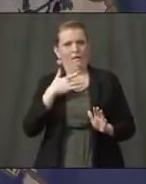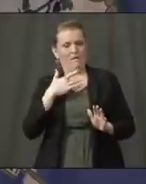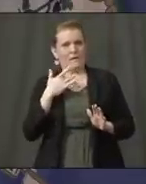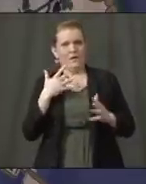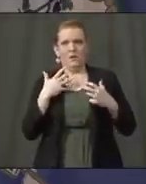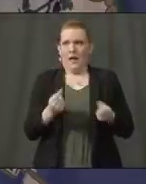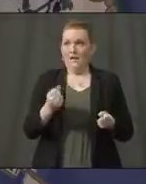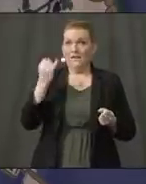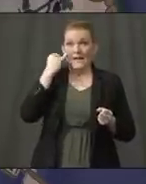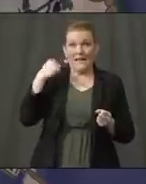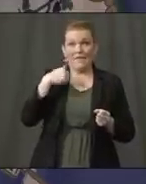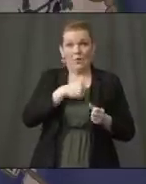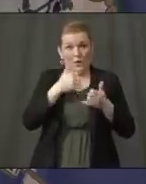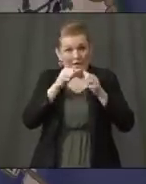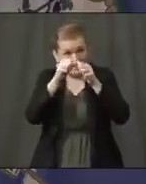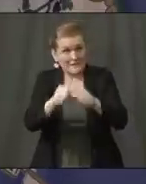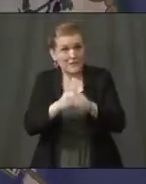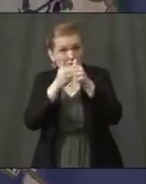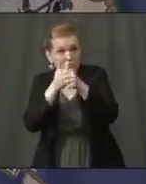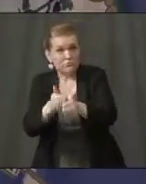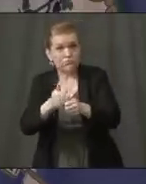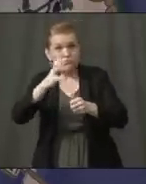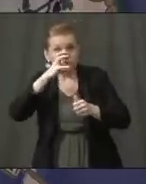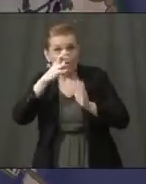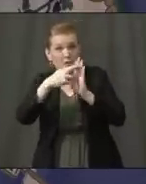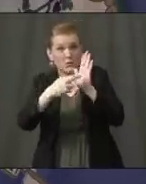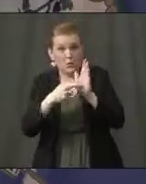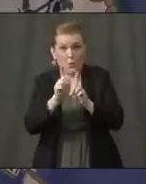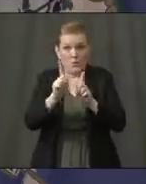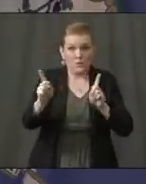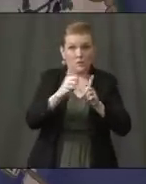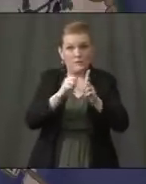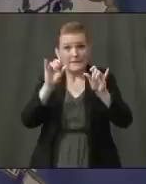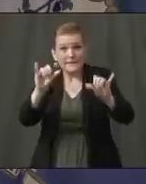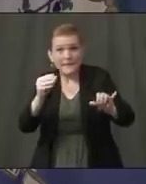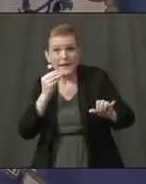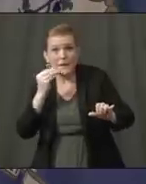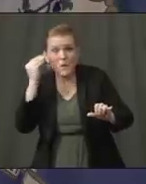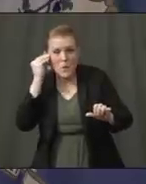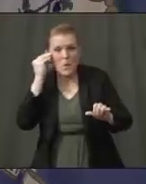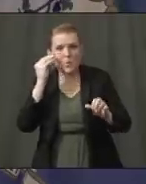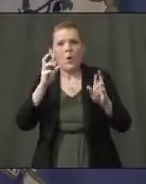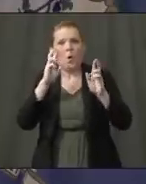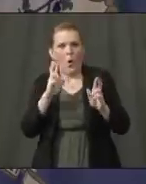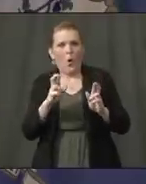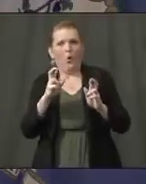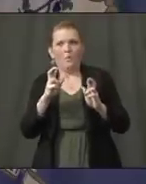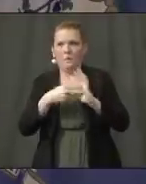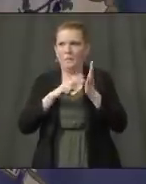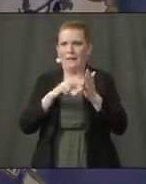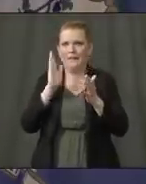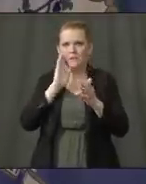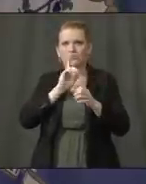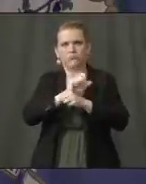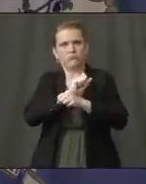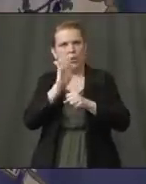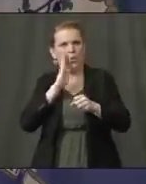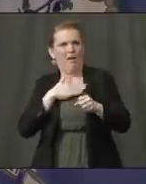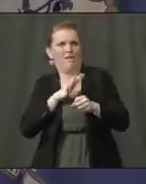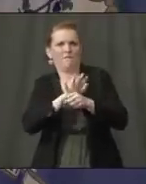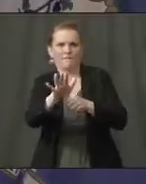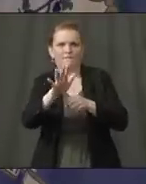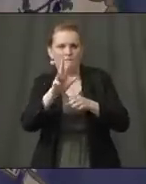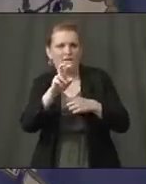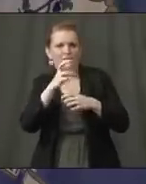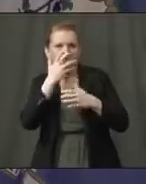distancing, nobody's going to be denied a ventilator who needs it. And that's extraordinarily good news. We were able to